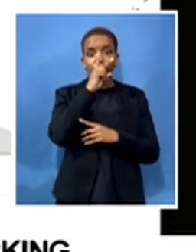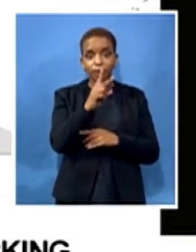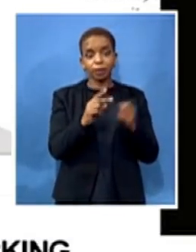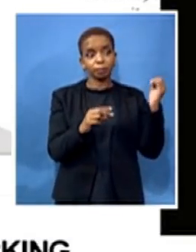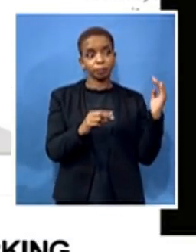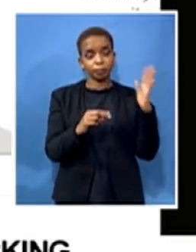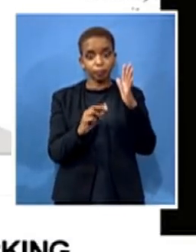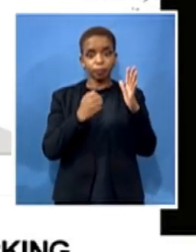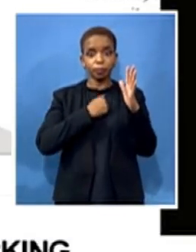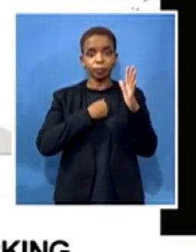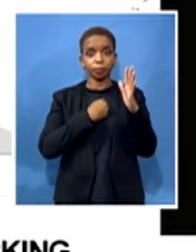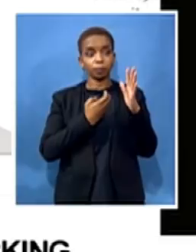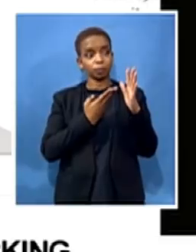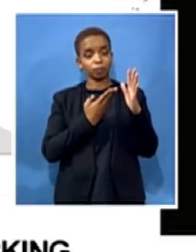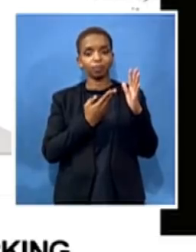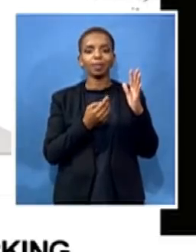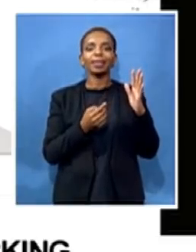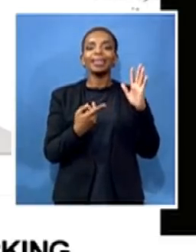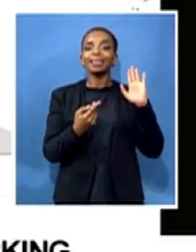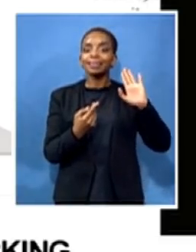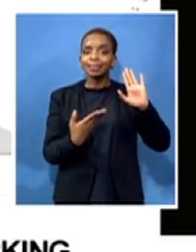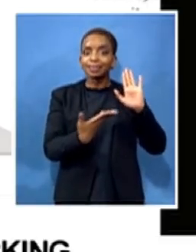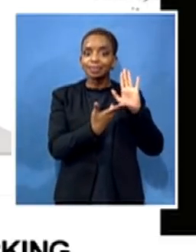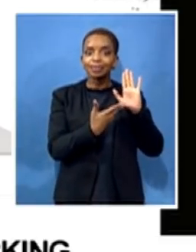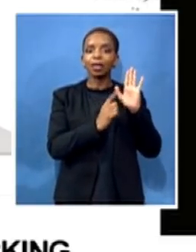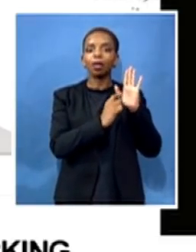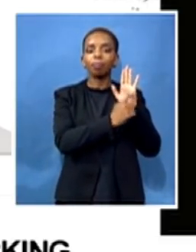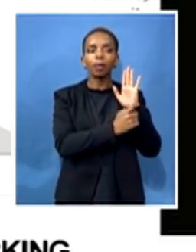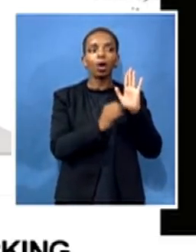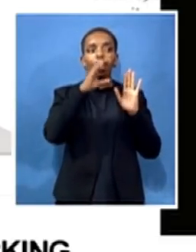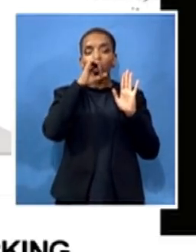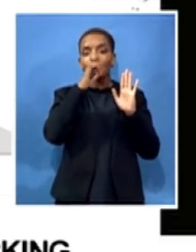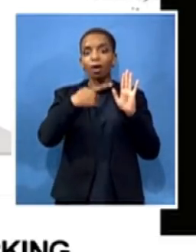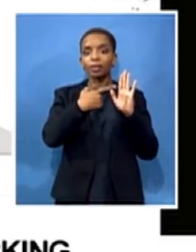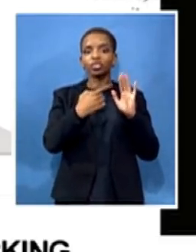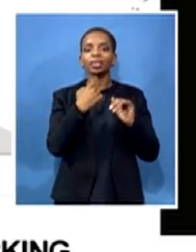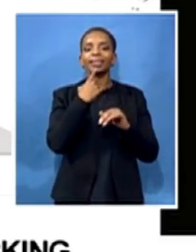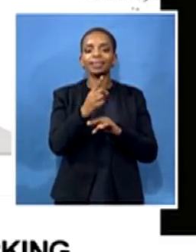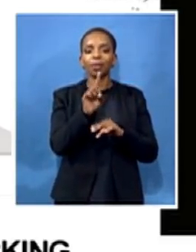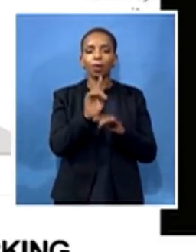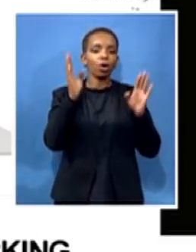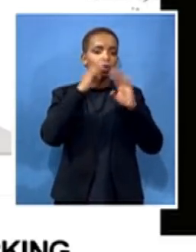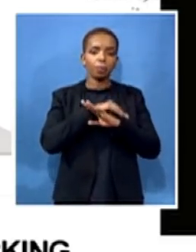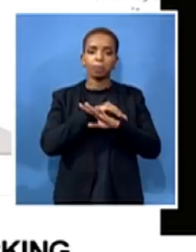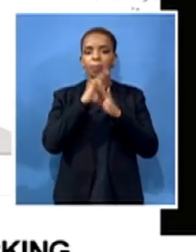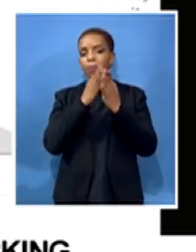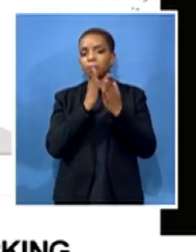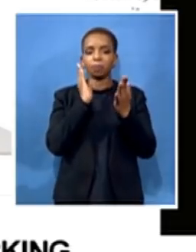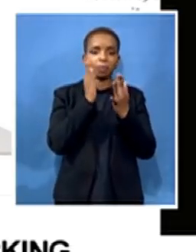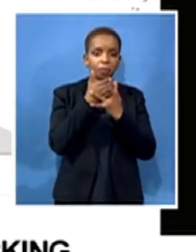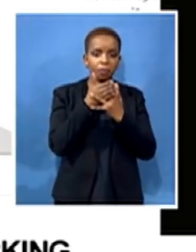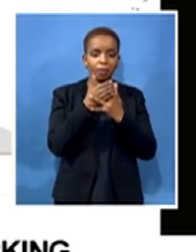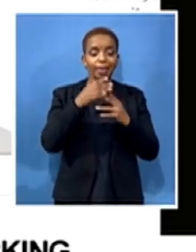the orange curve there is a no intervention curve. The second one is what we would like to see as the ideal